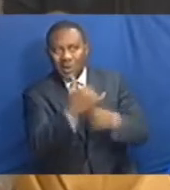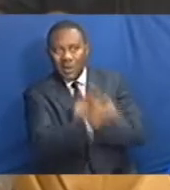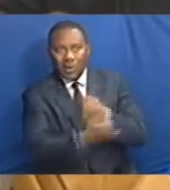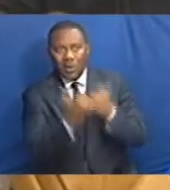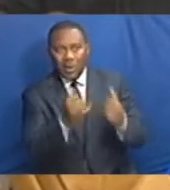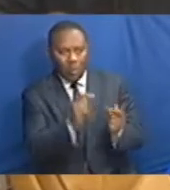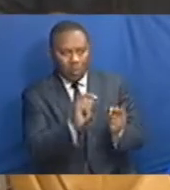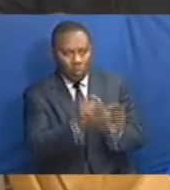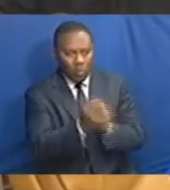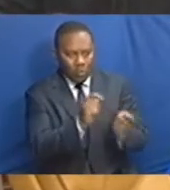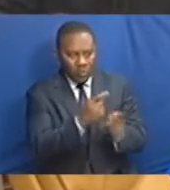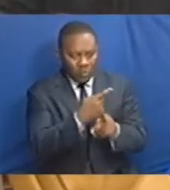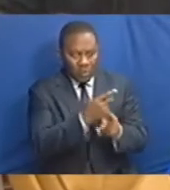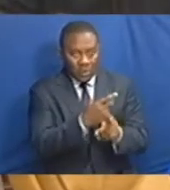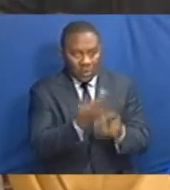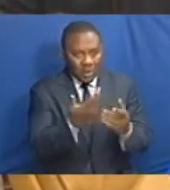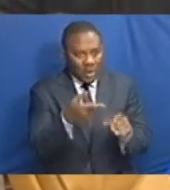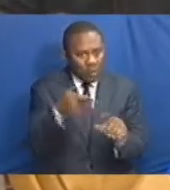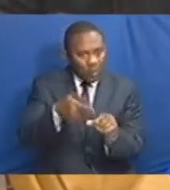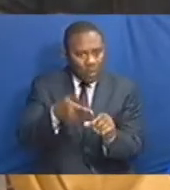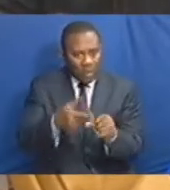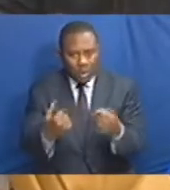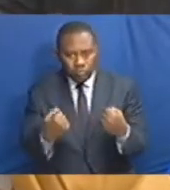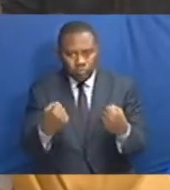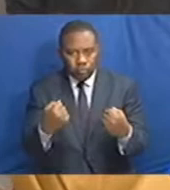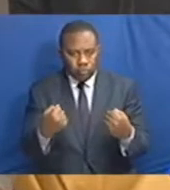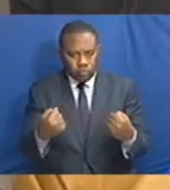they can even get fuel from it to run their